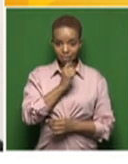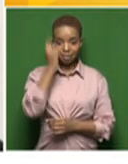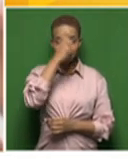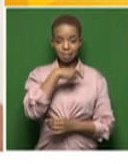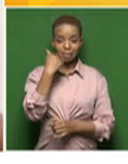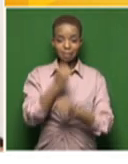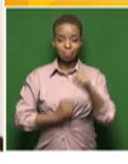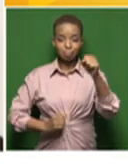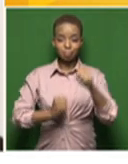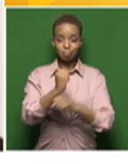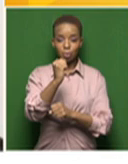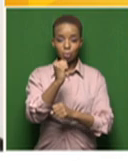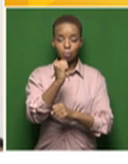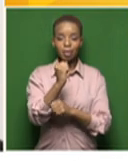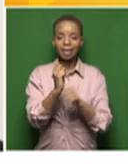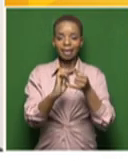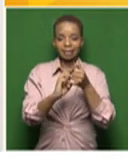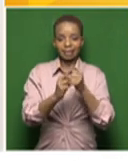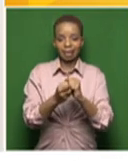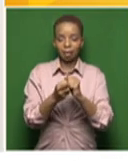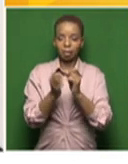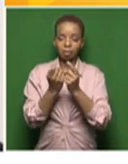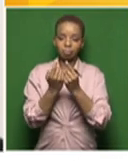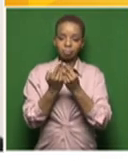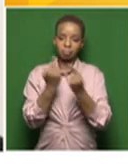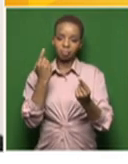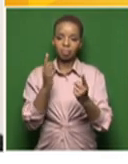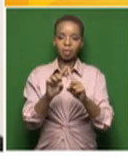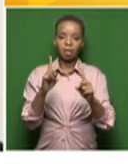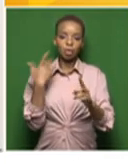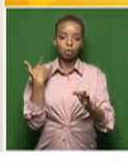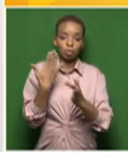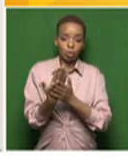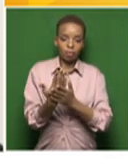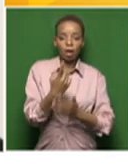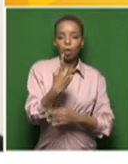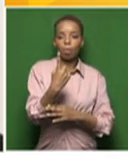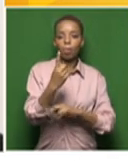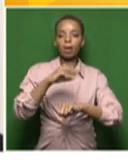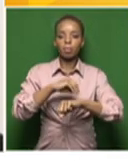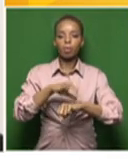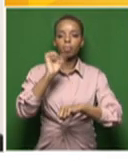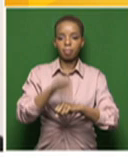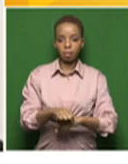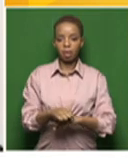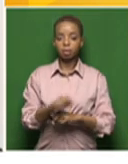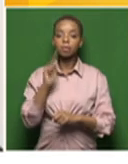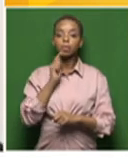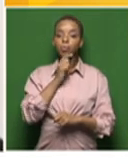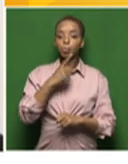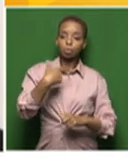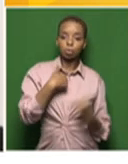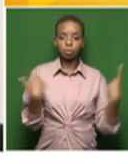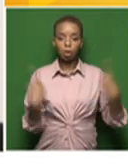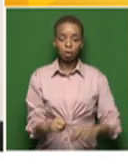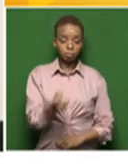identify people by different shades, but identical twins have been so far the only edge case. So as part of your registration on the portal,